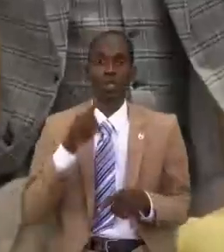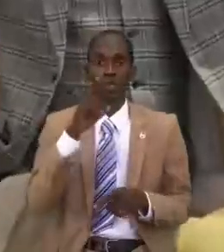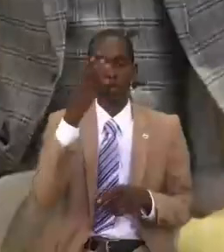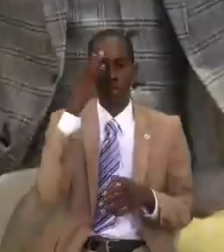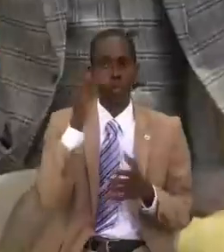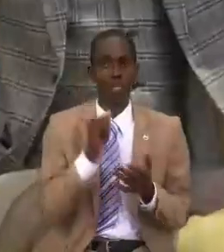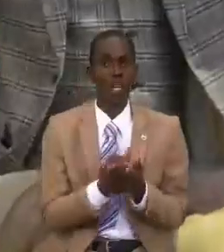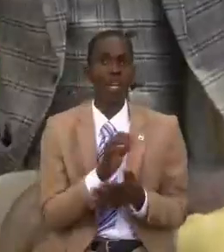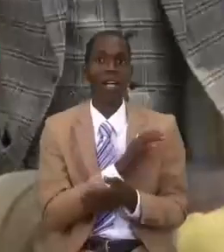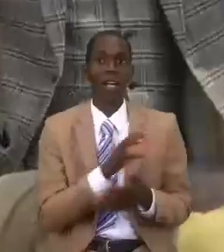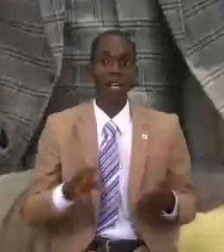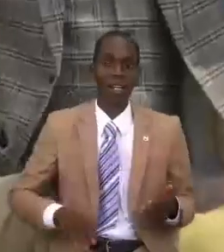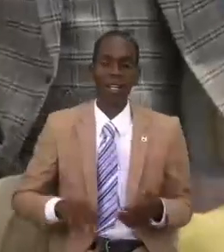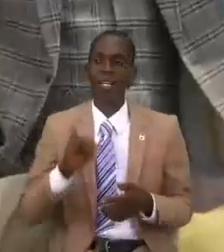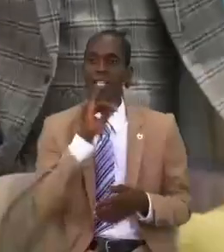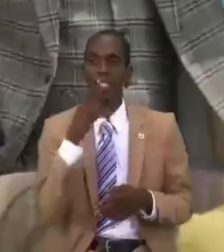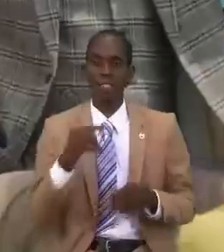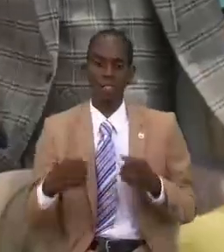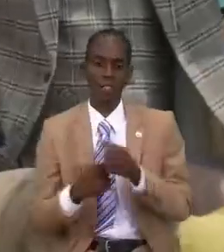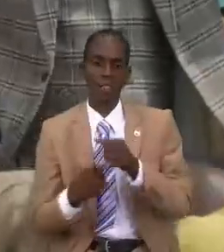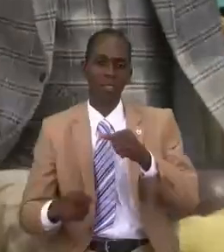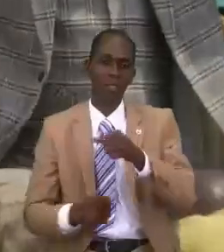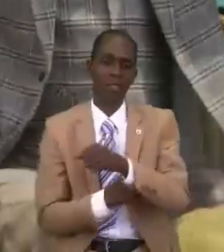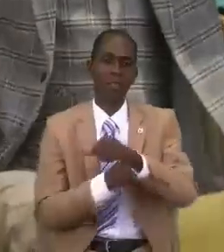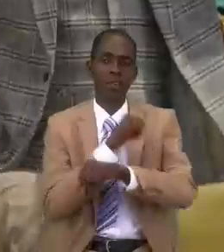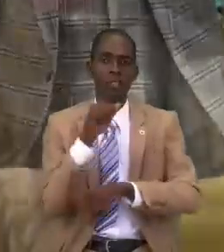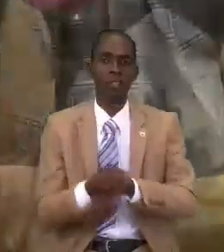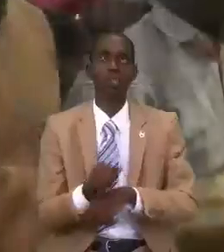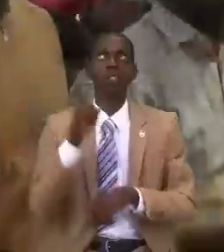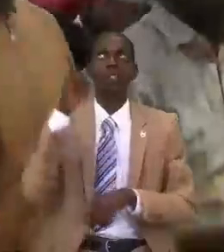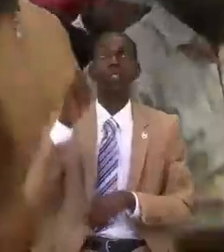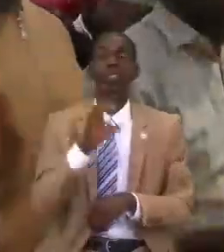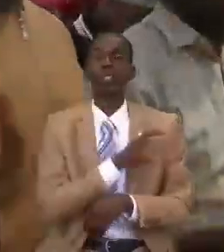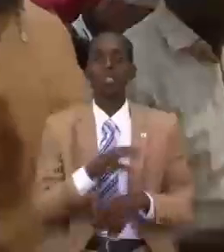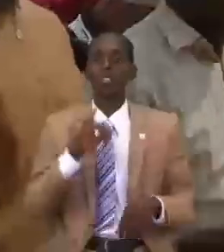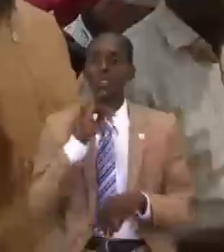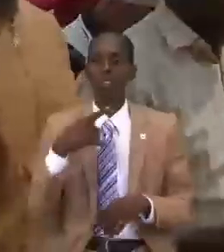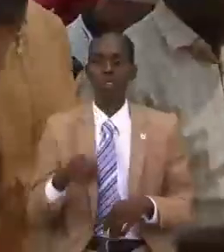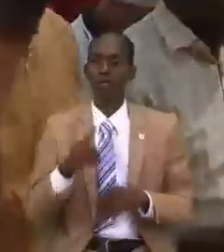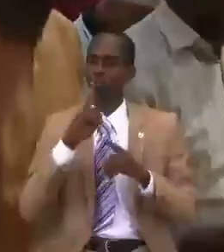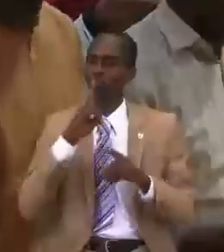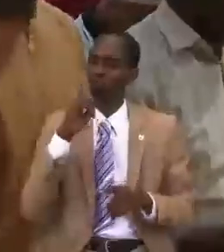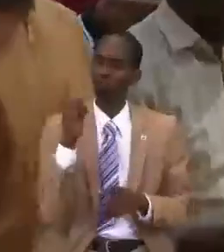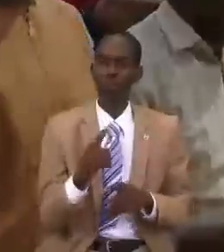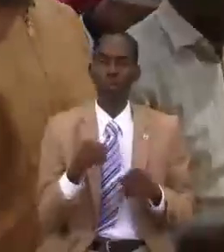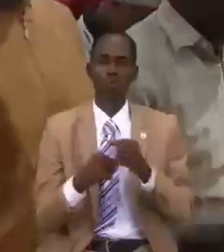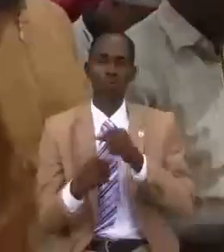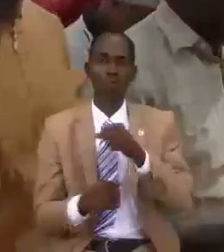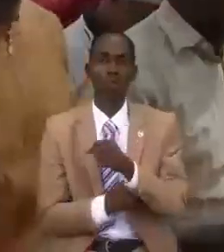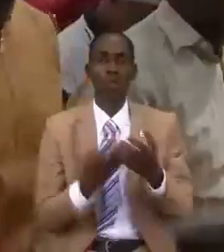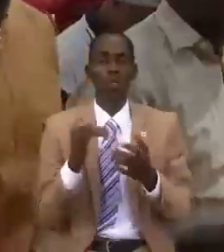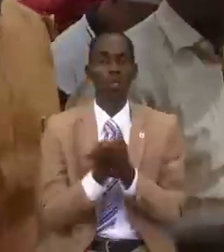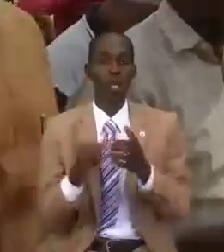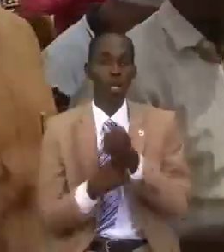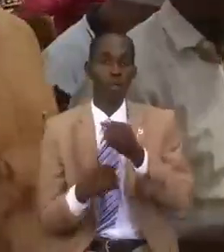is the sure foundation, and you want that cornerstone to avail for you, for your salvation. There is no